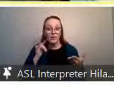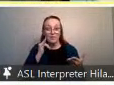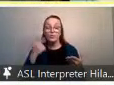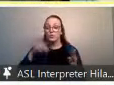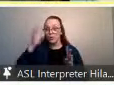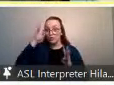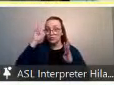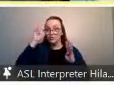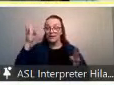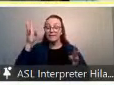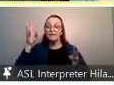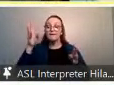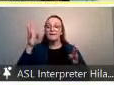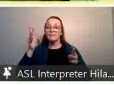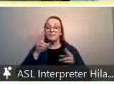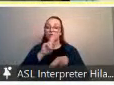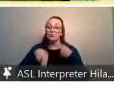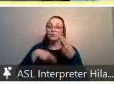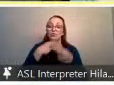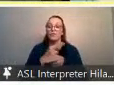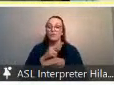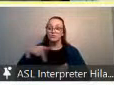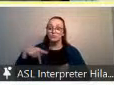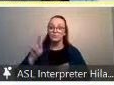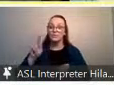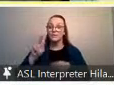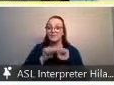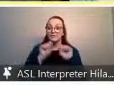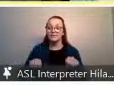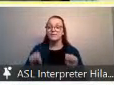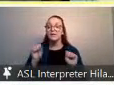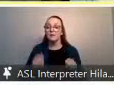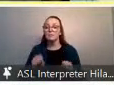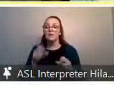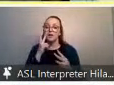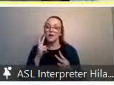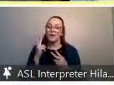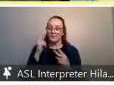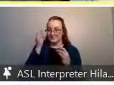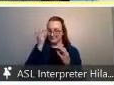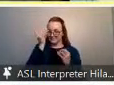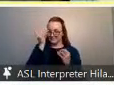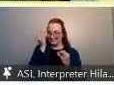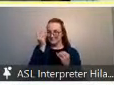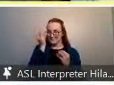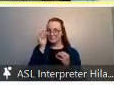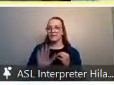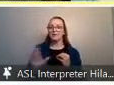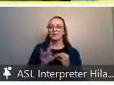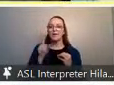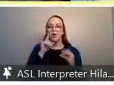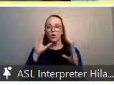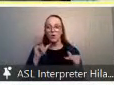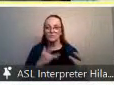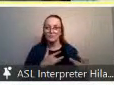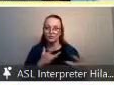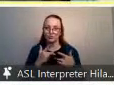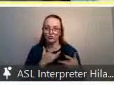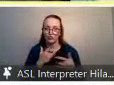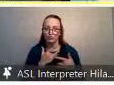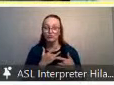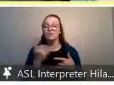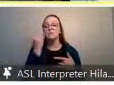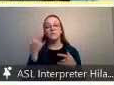this universal pre-K system can reflect on their hopes and concerns. If we can provide